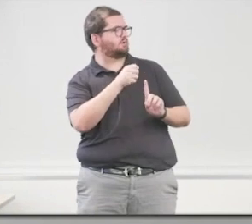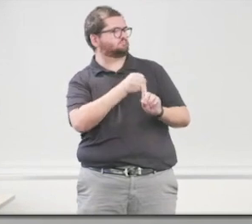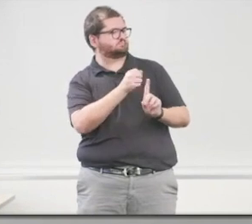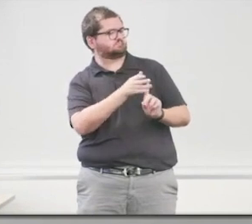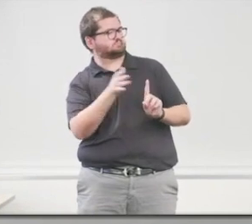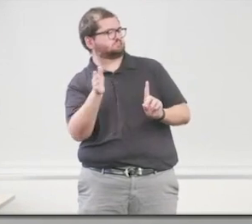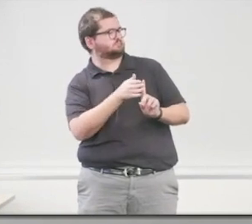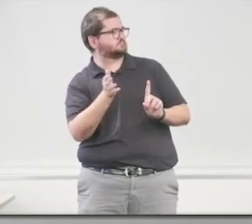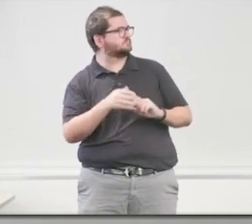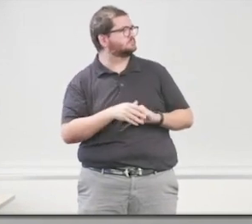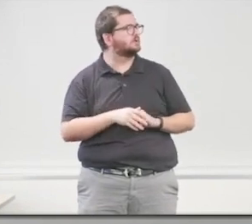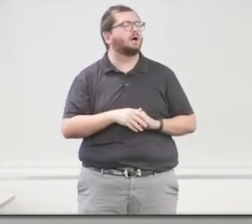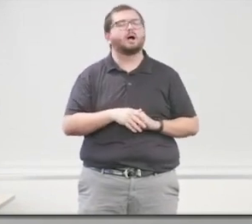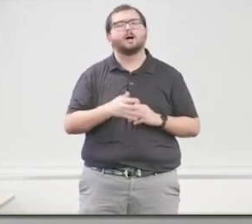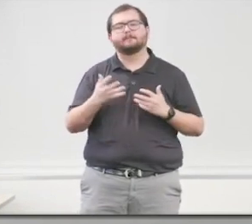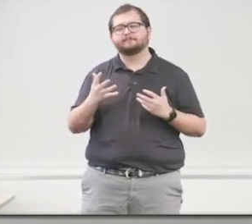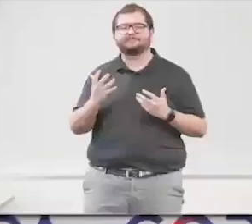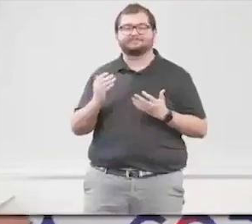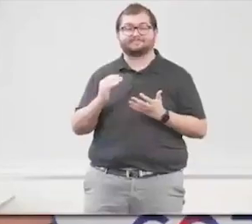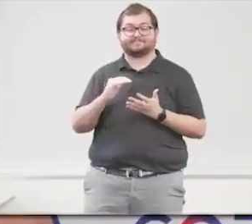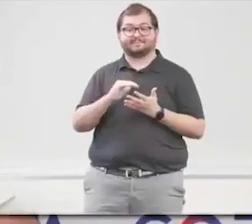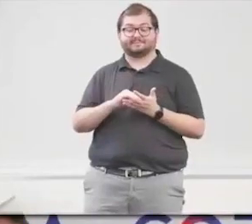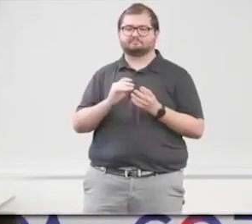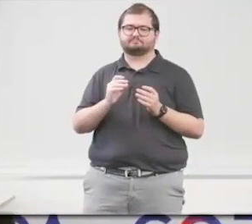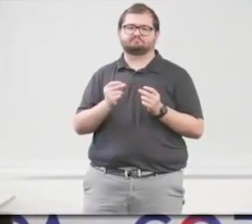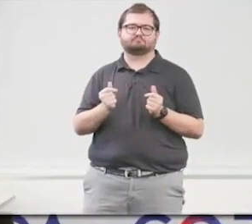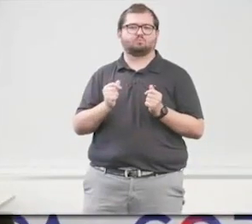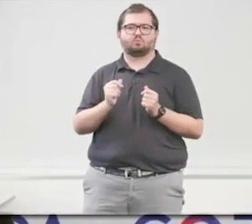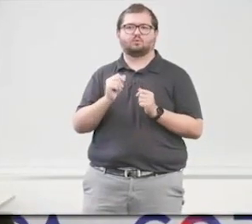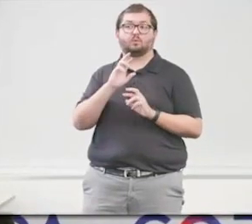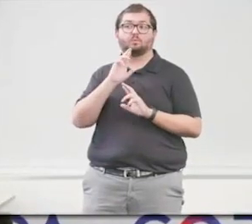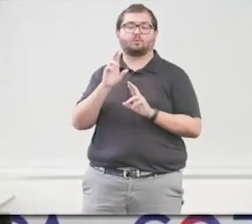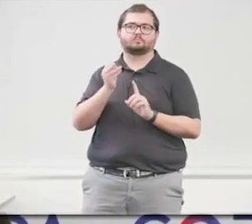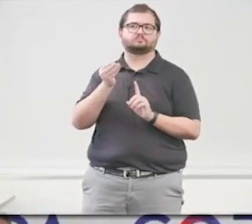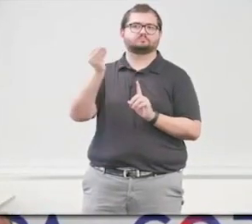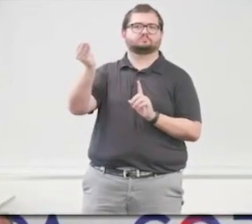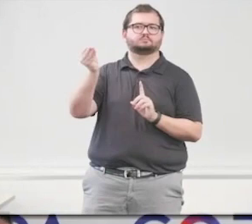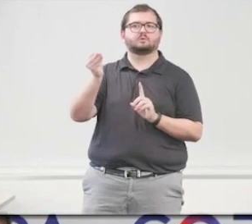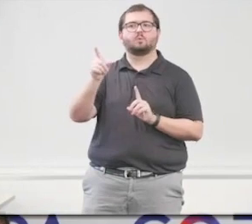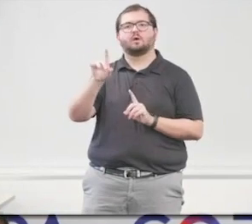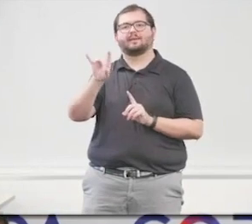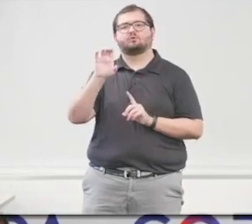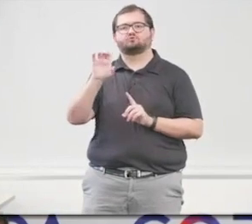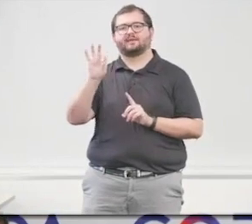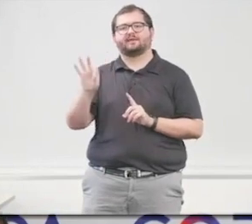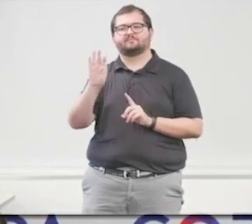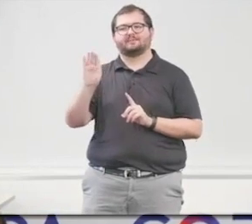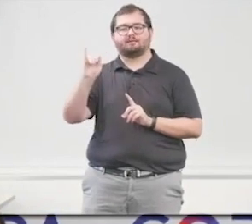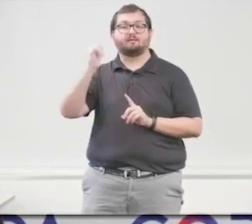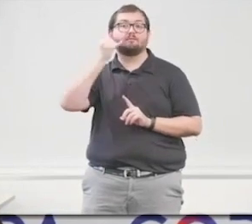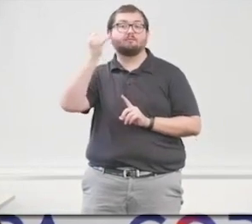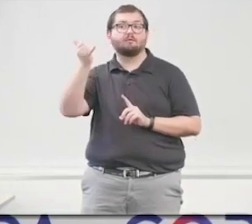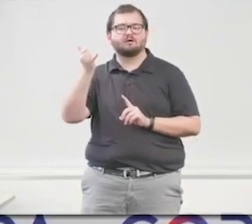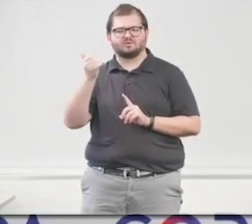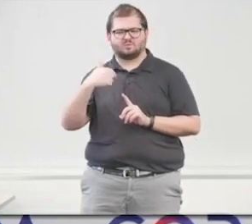Like I said earlier, Ryan, you want to file that report with either IC3 or call 1-800-FBI. The FBI kind of